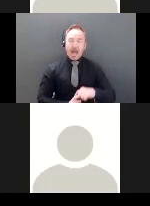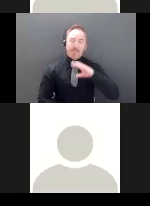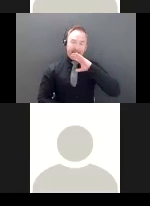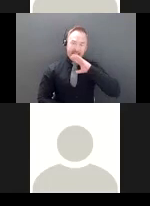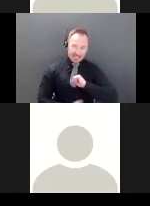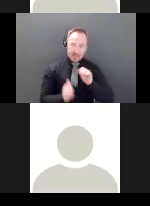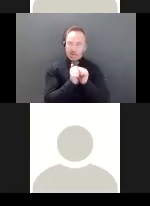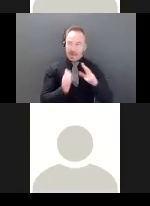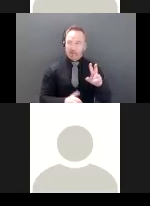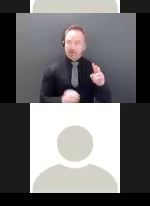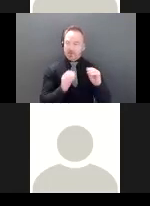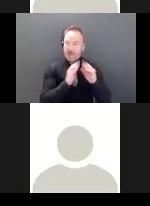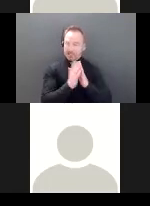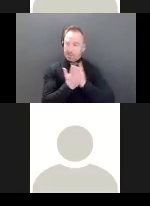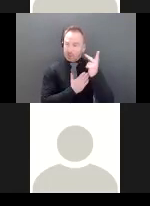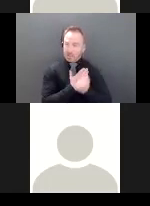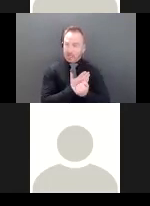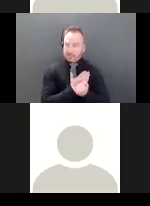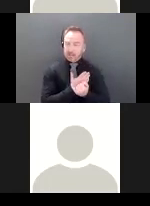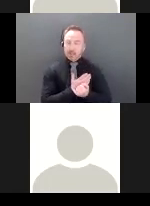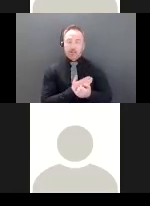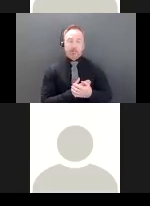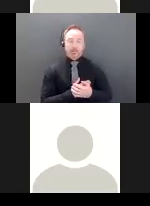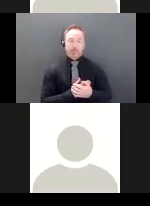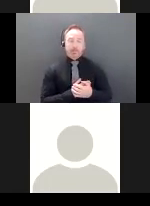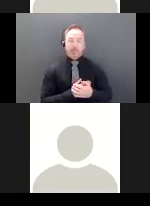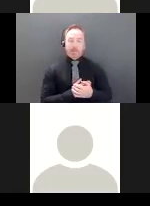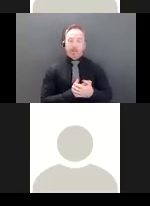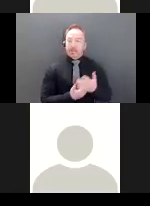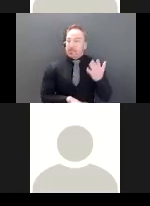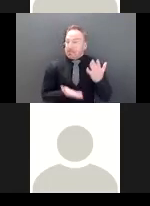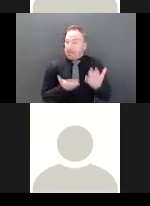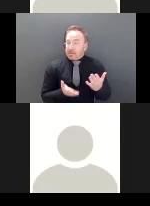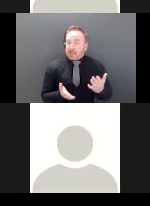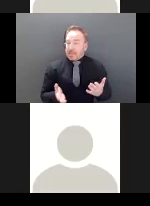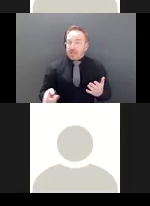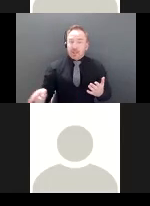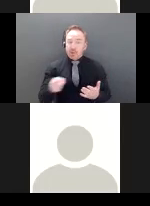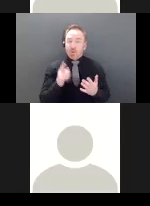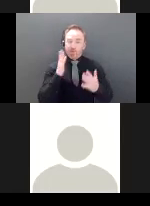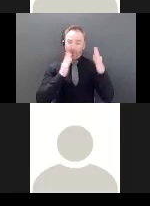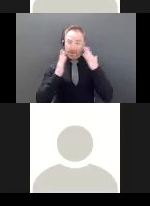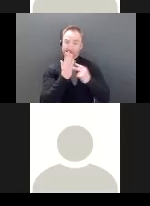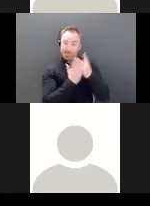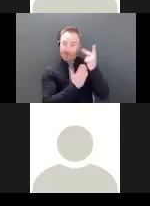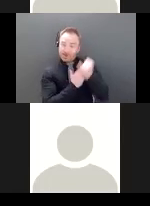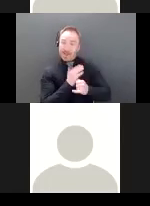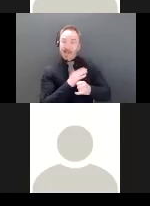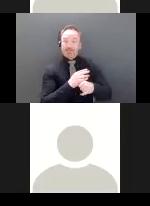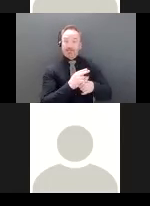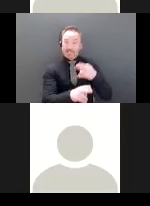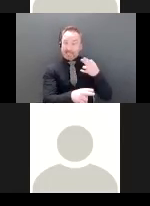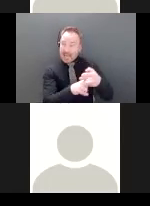project. Is there anyone here you can give a shout out if you're familiar with that project, if you